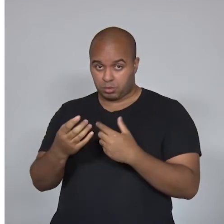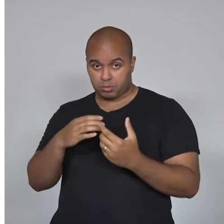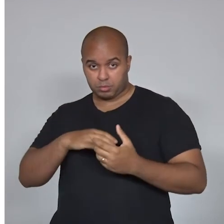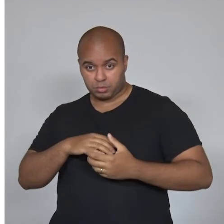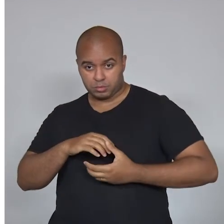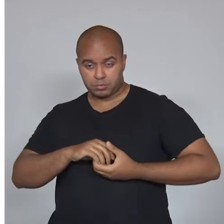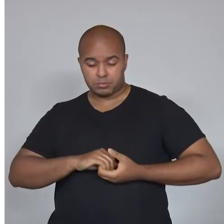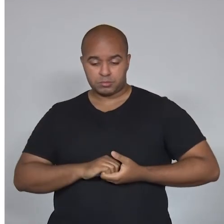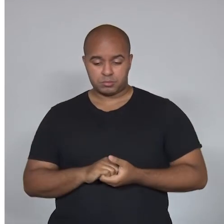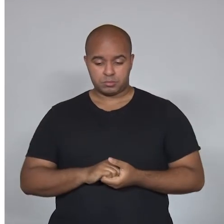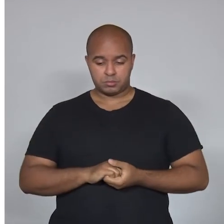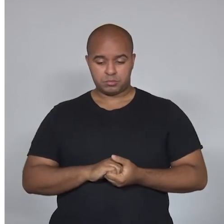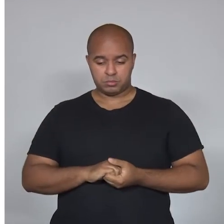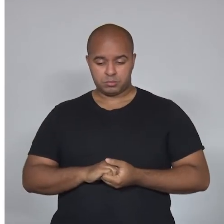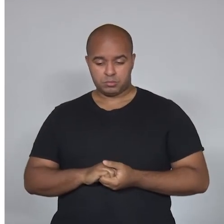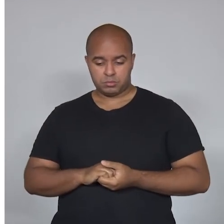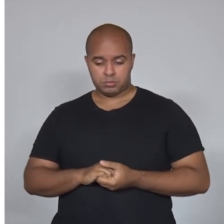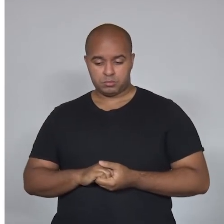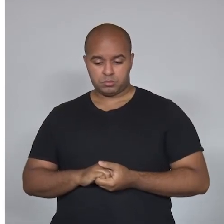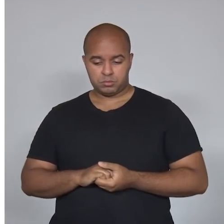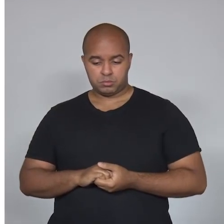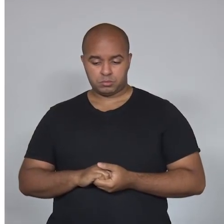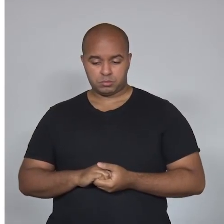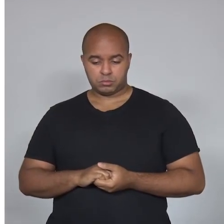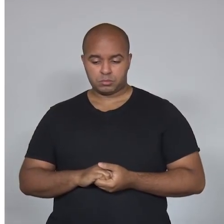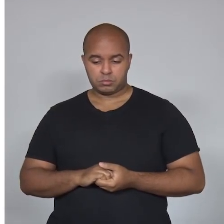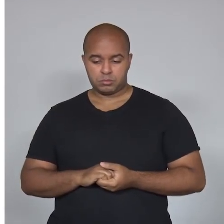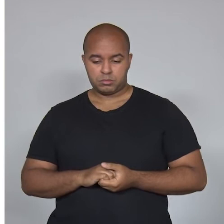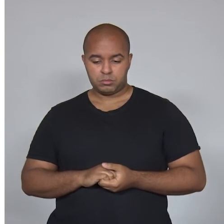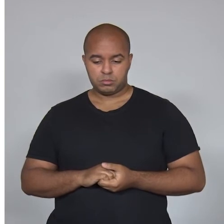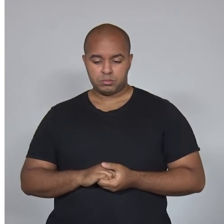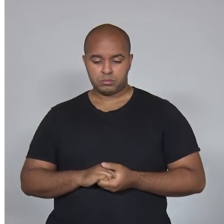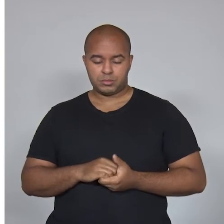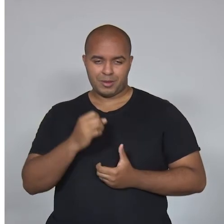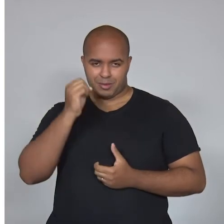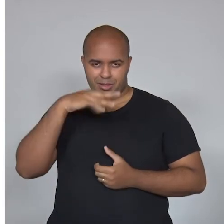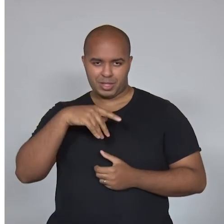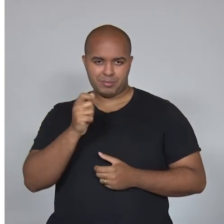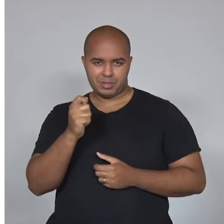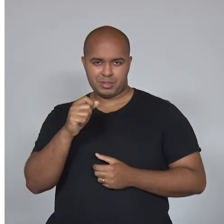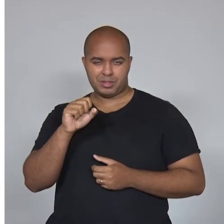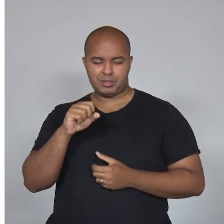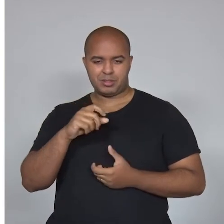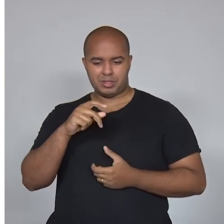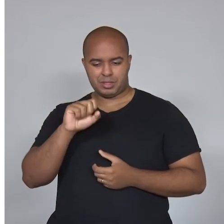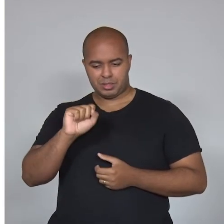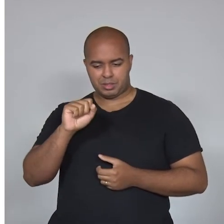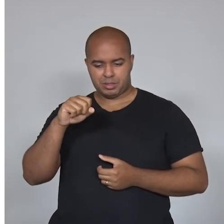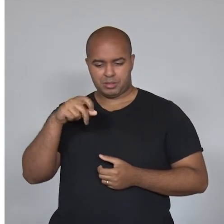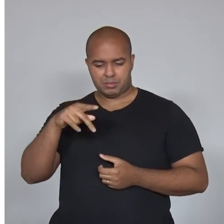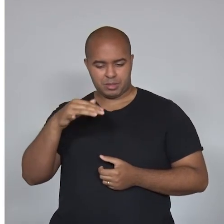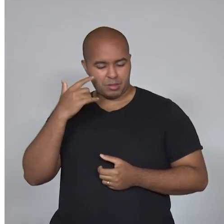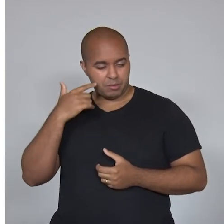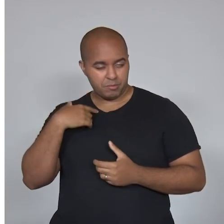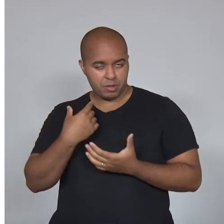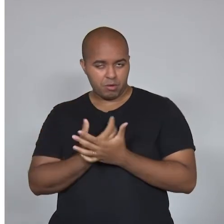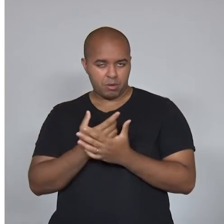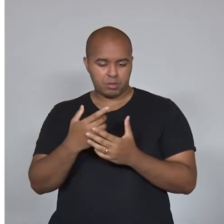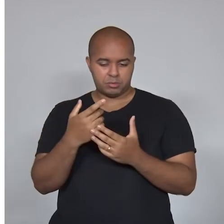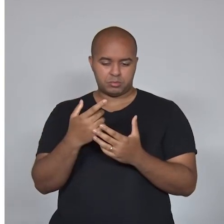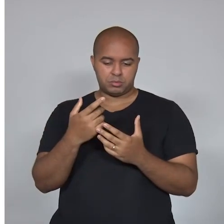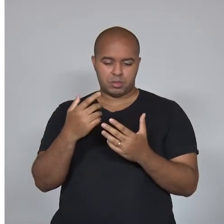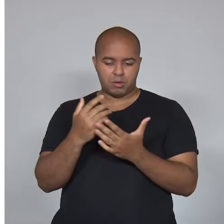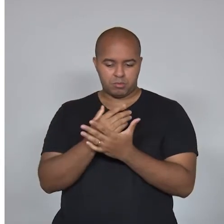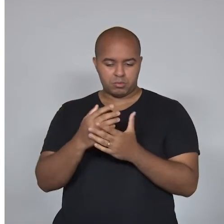of 1918, as evidenced by the large number of afflicted people documented there early